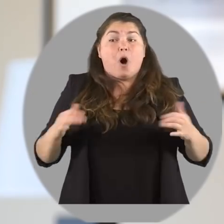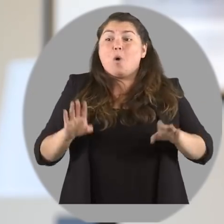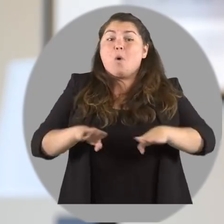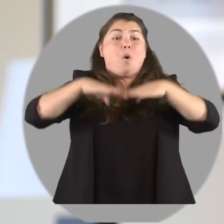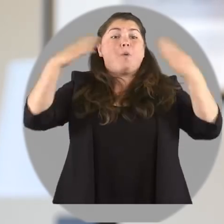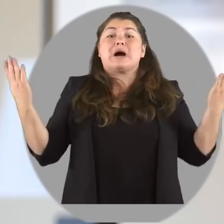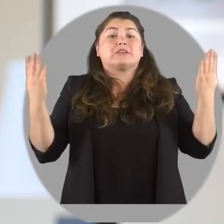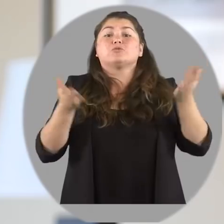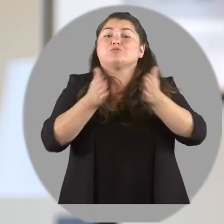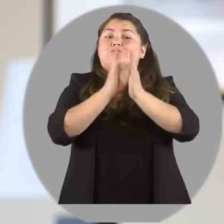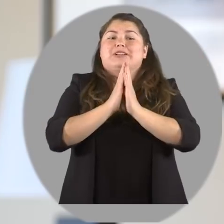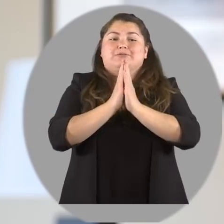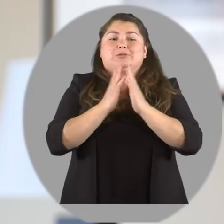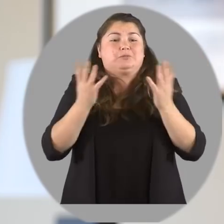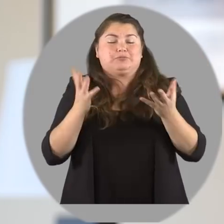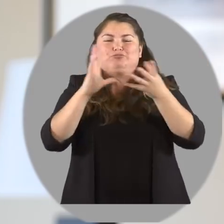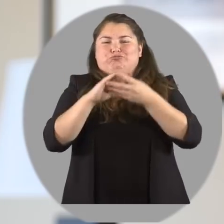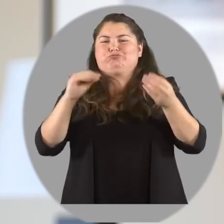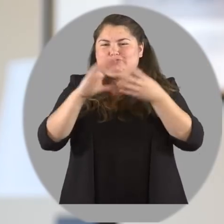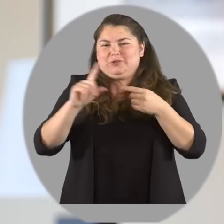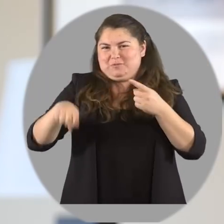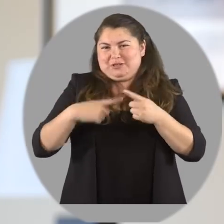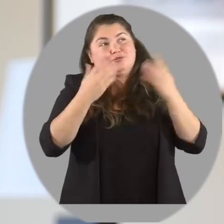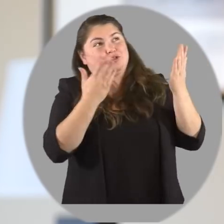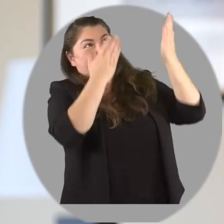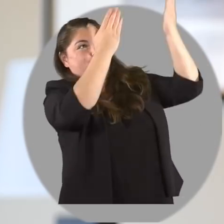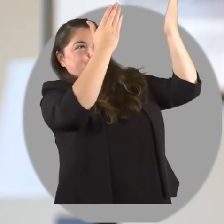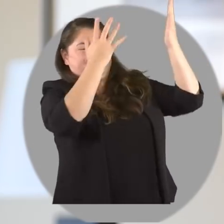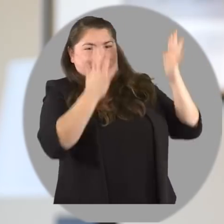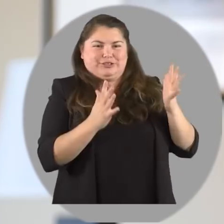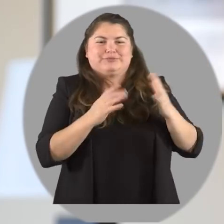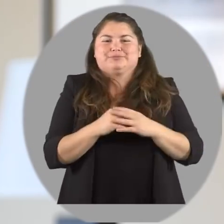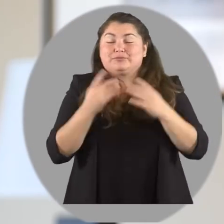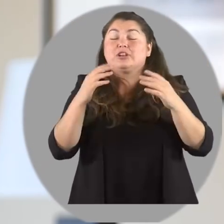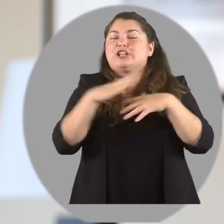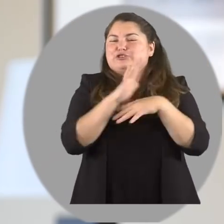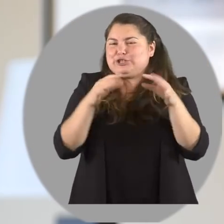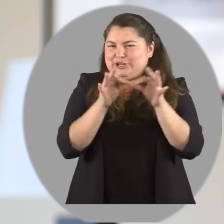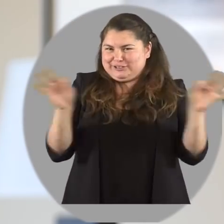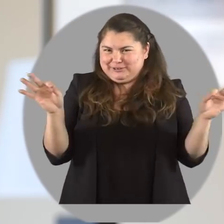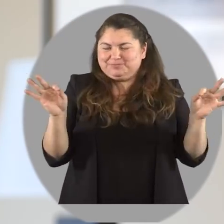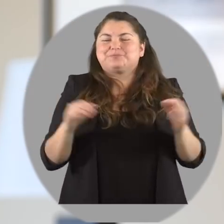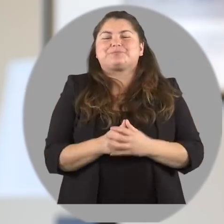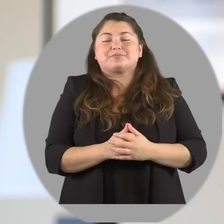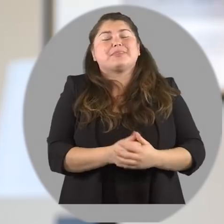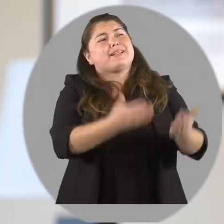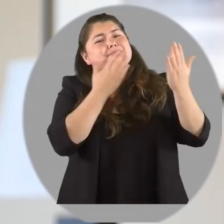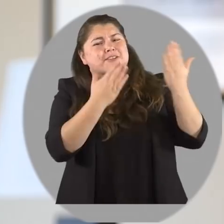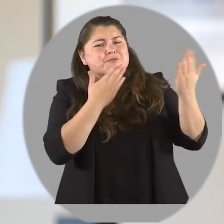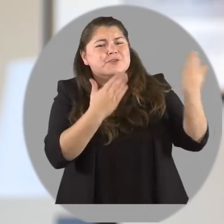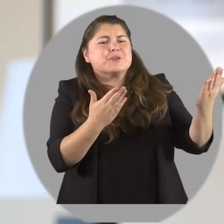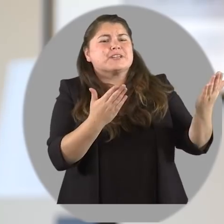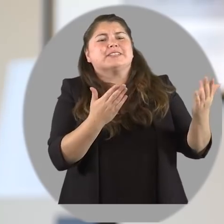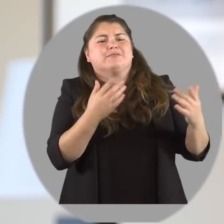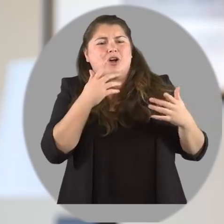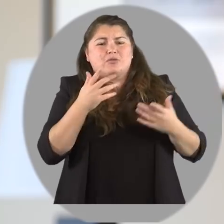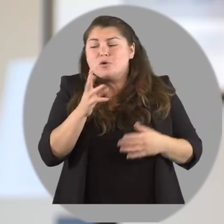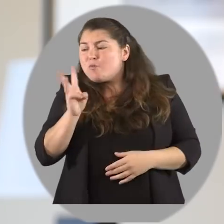like to open this space with a few words to the Creator. Kachimikwich Jemnado. Thank you,